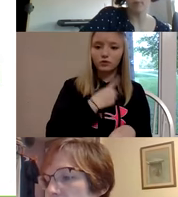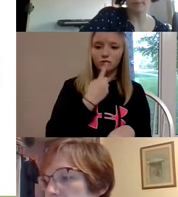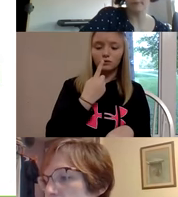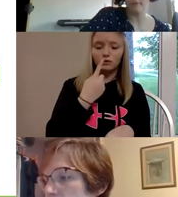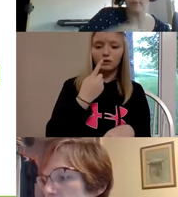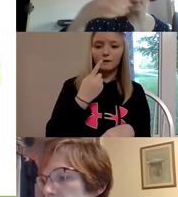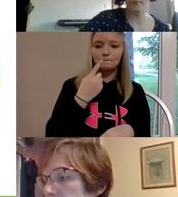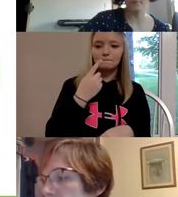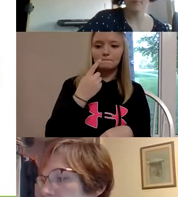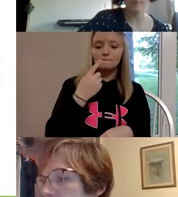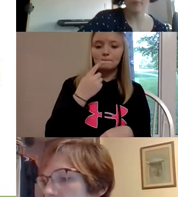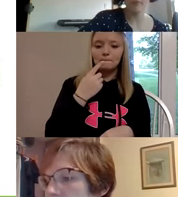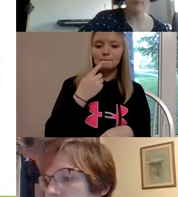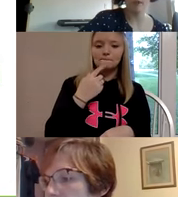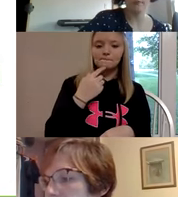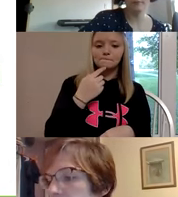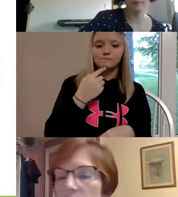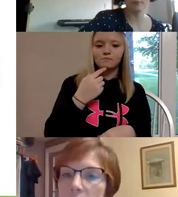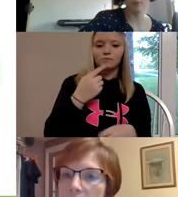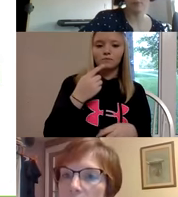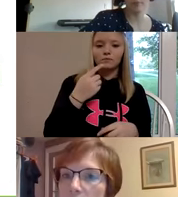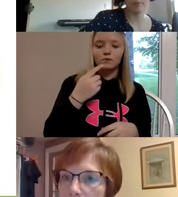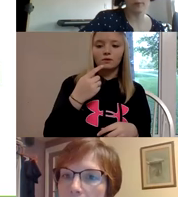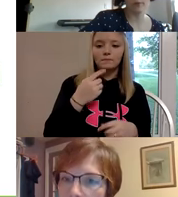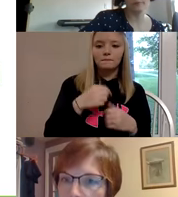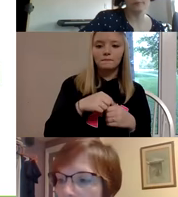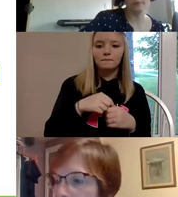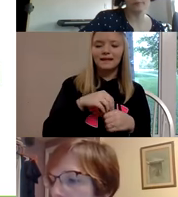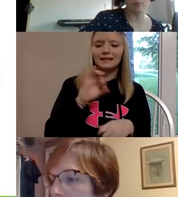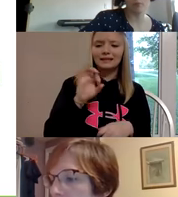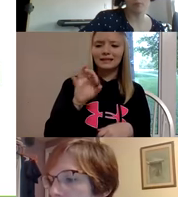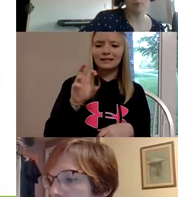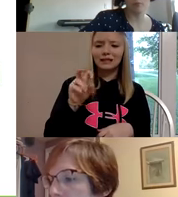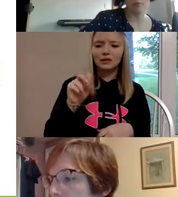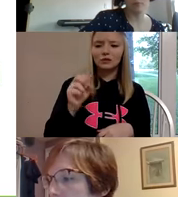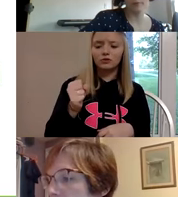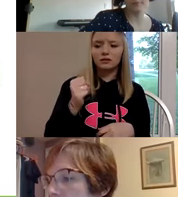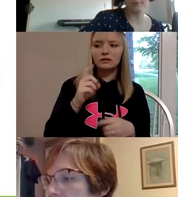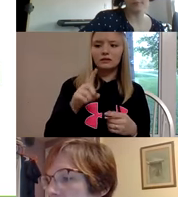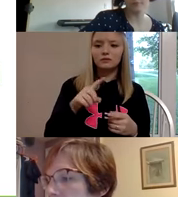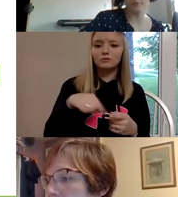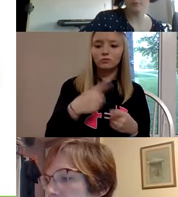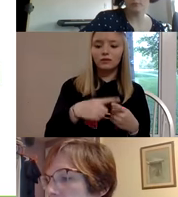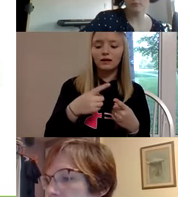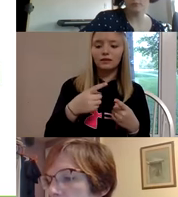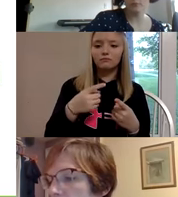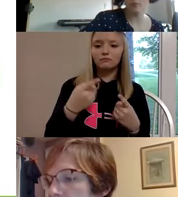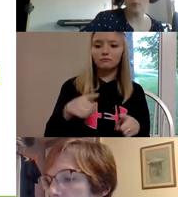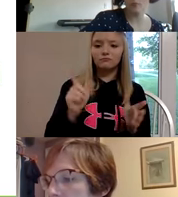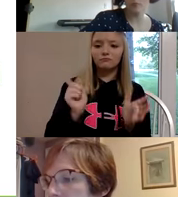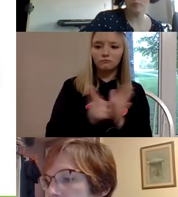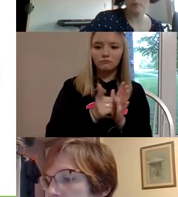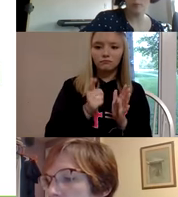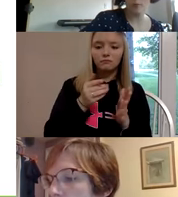you know, because you couldn't even, in the 1930s is when it became prohibited by the government, which eliminated hemp from